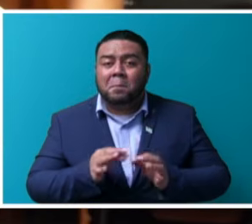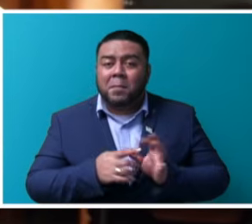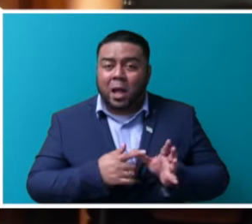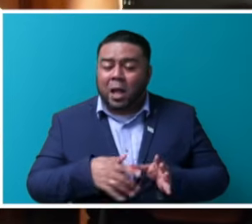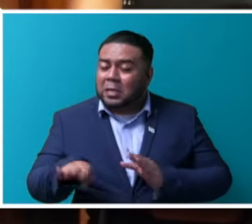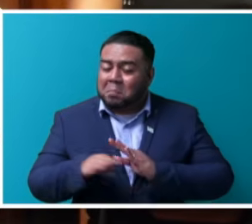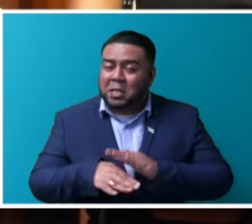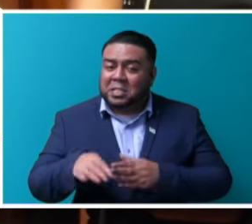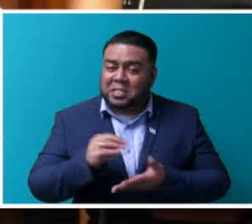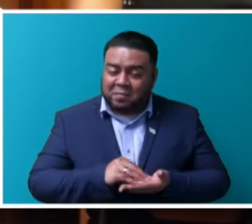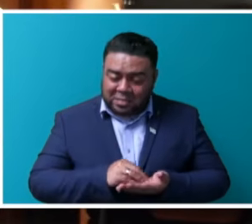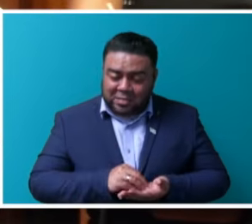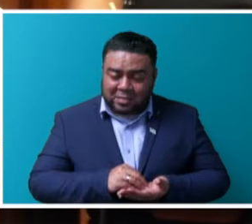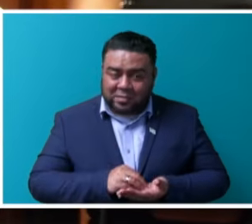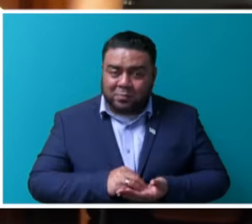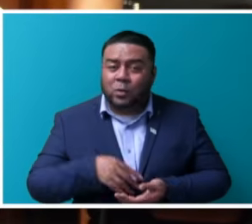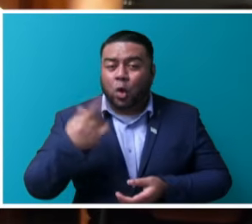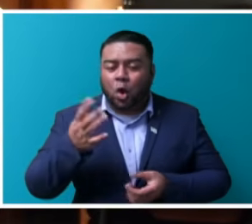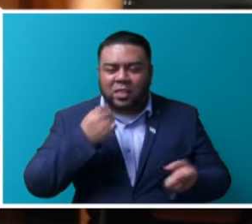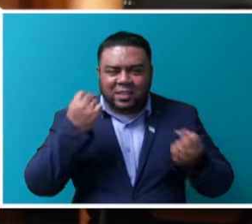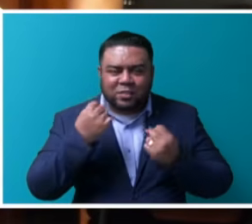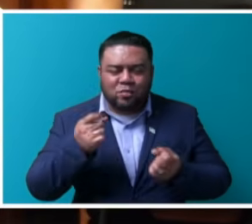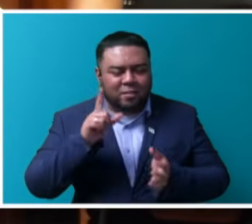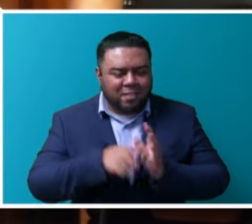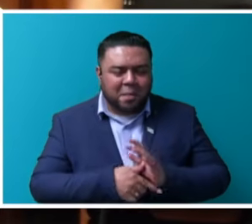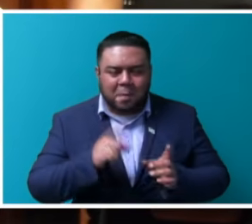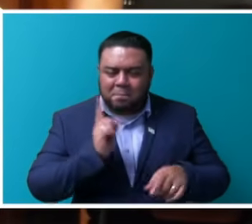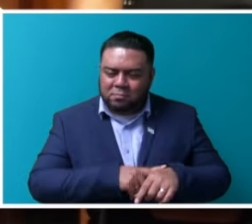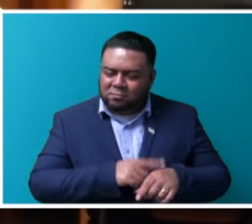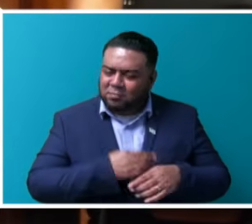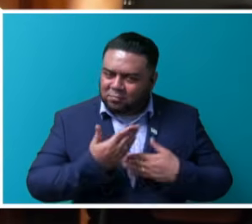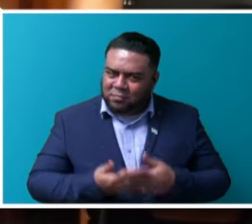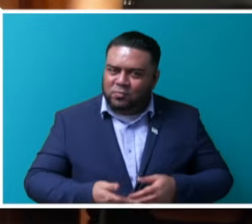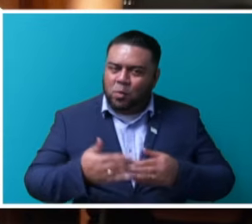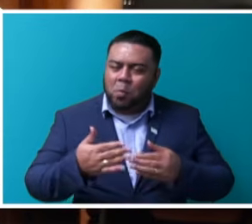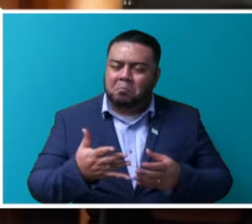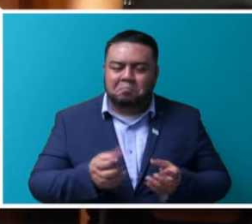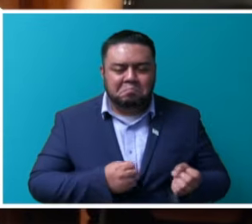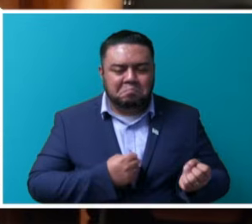basic services, or the cane grower seeking timely and efficient delivery of his or her crop to the